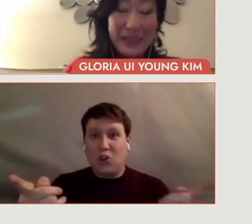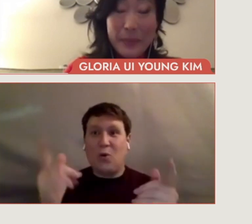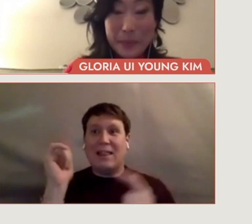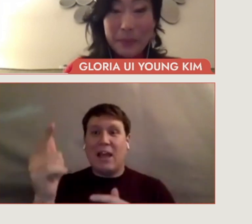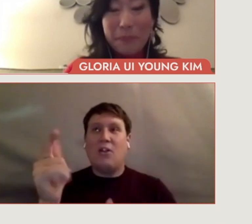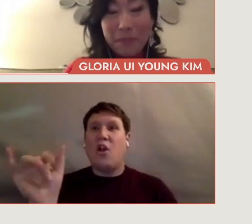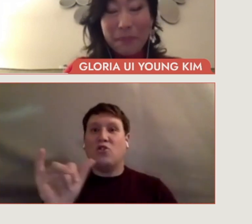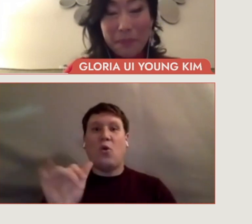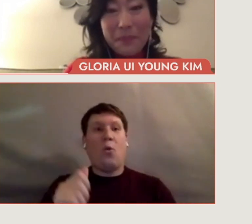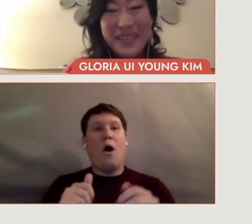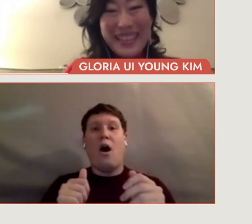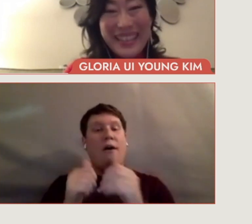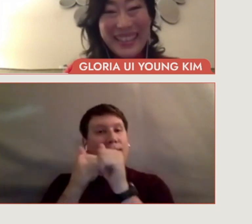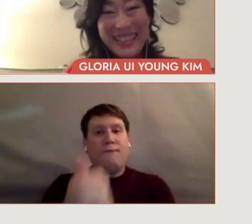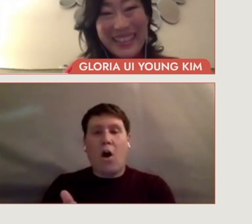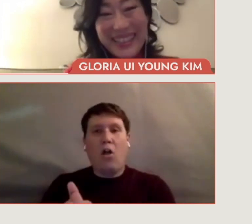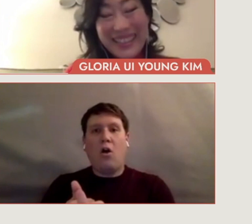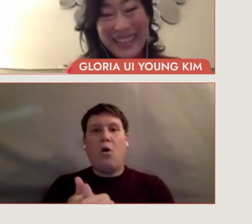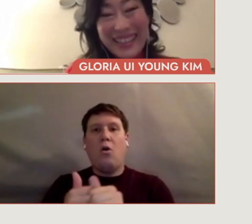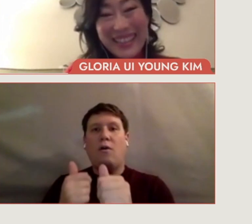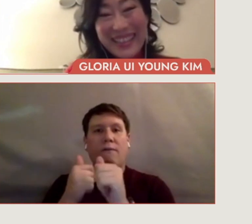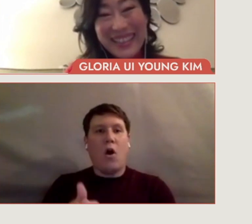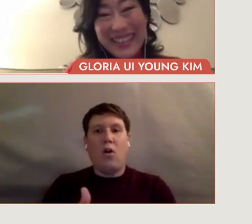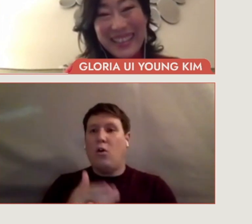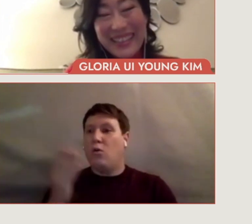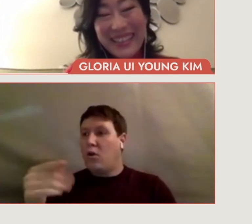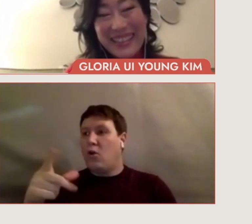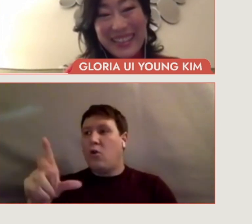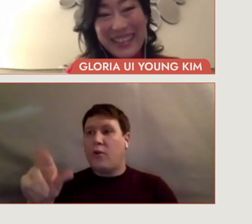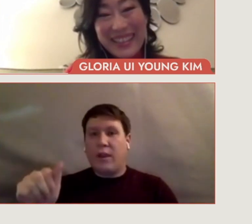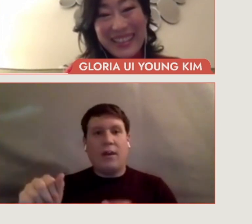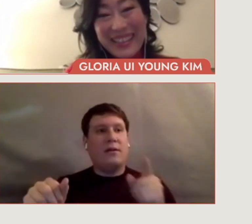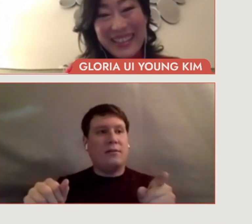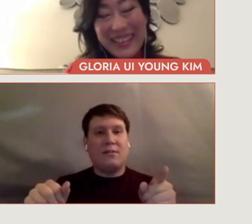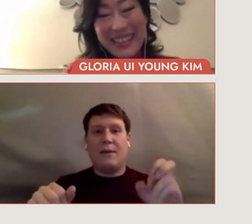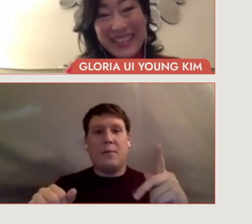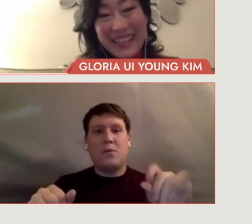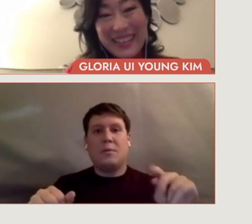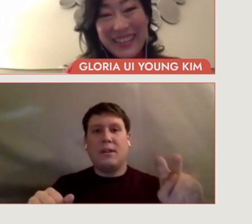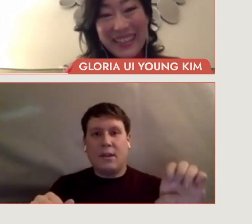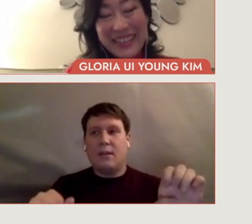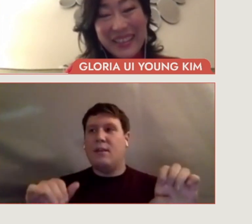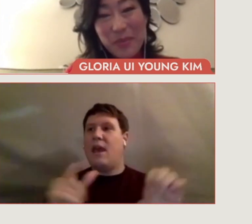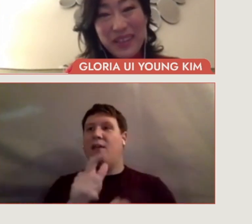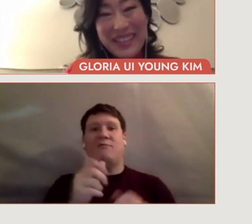Follow the film, follow Gloria, follow Eponine, and tell your friends to watch the film too.